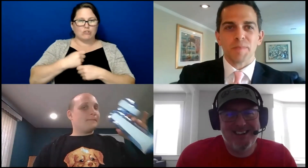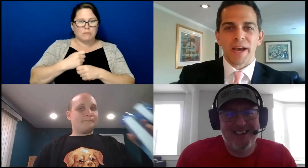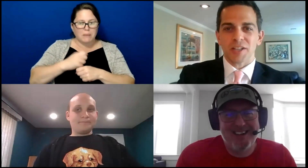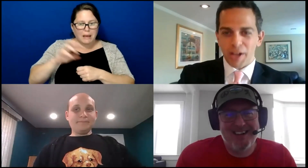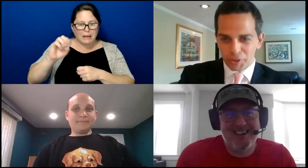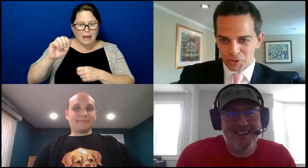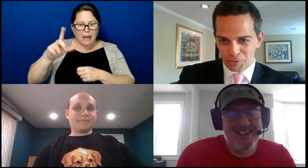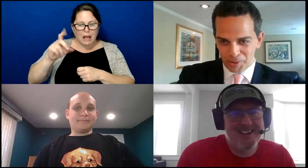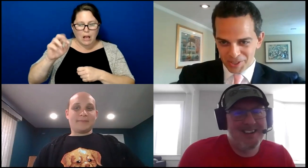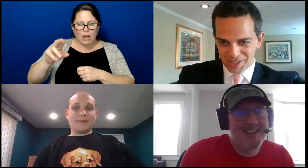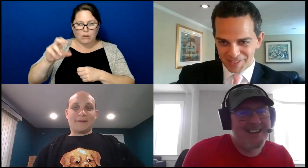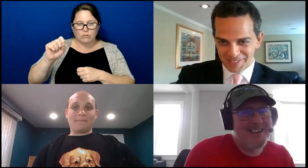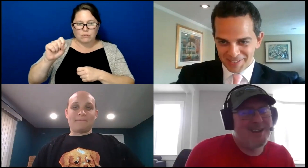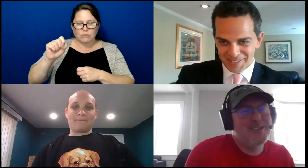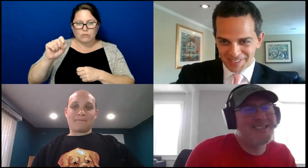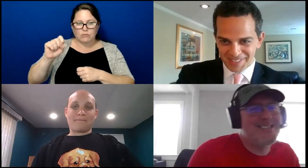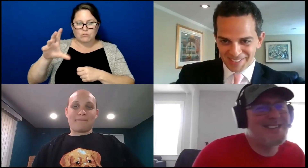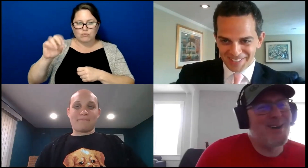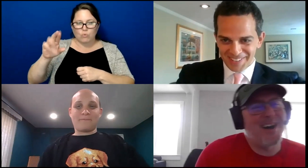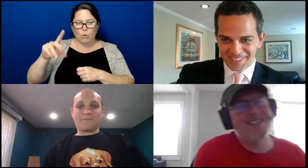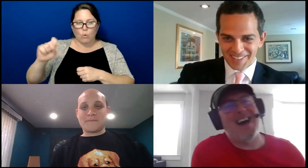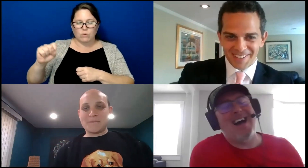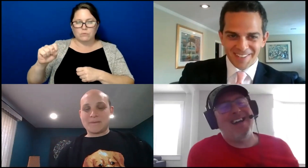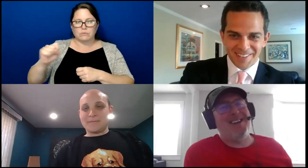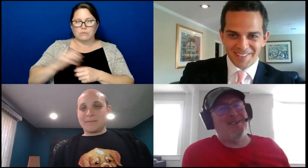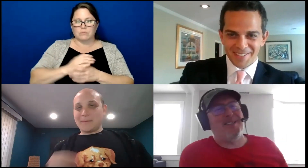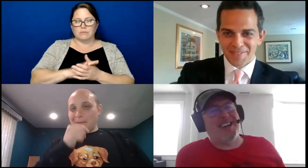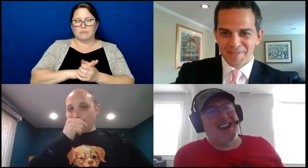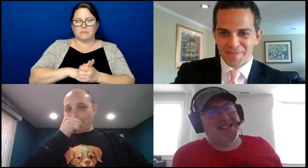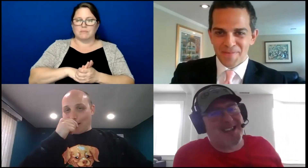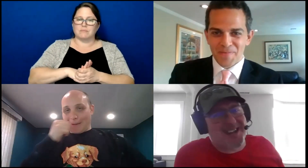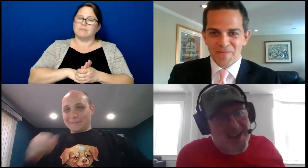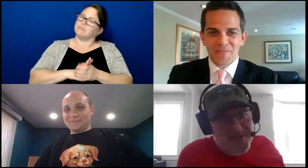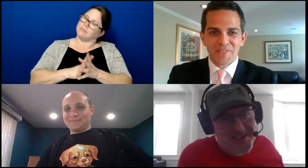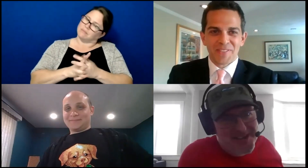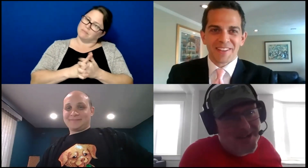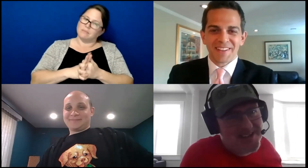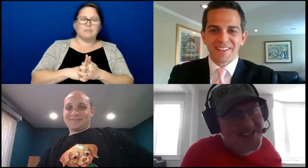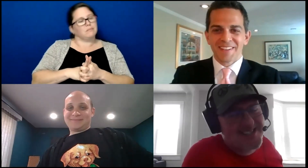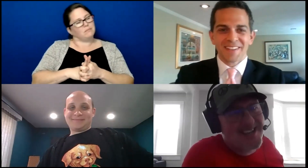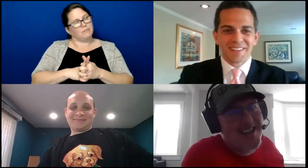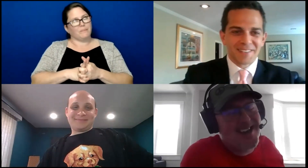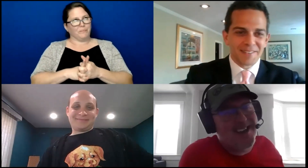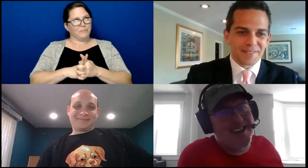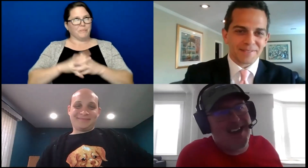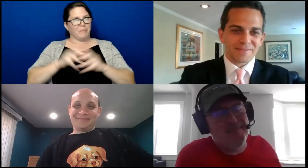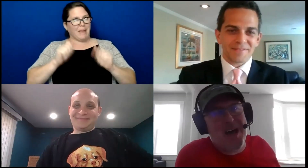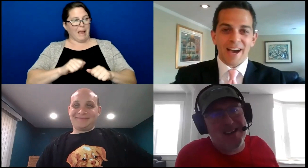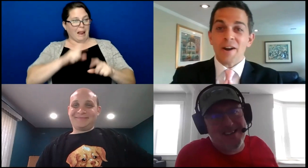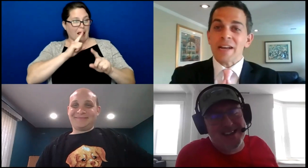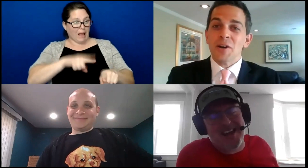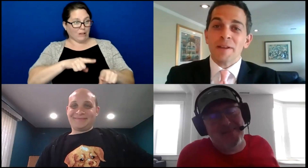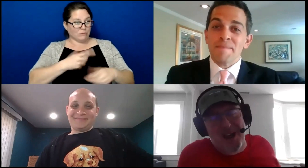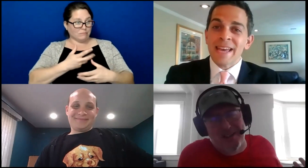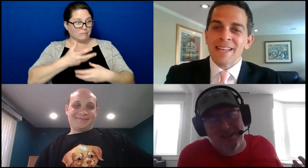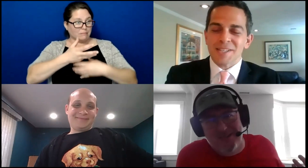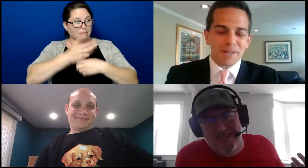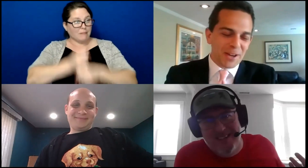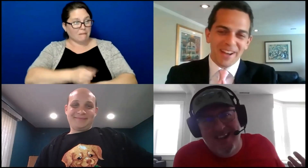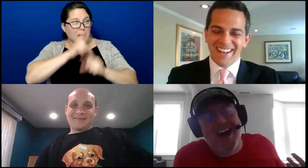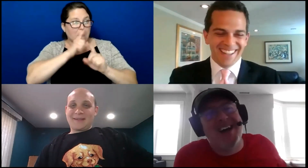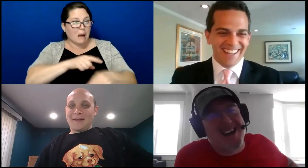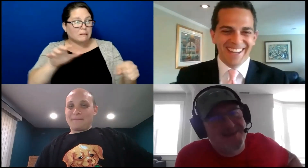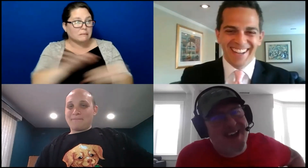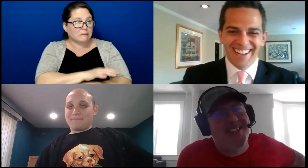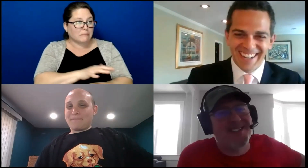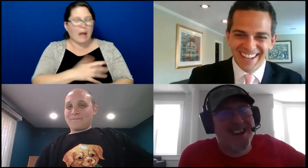some aspects of Elder Scrolls? So I don't know that I can answer that confidently, because I'm not. I don't even know what it means,